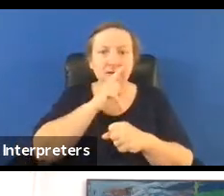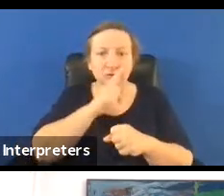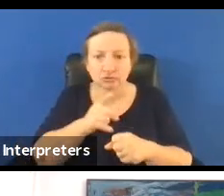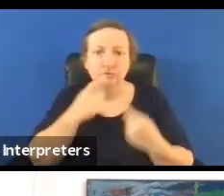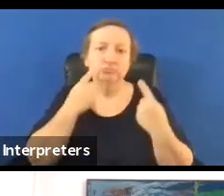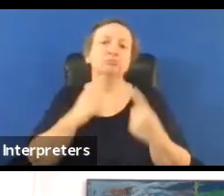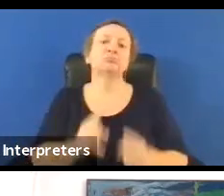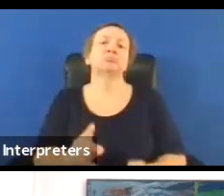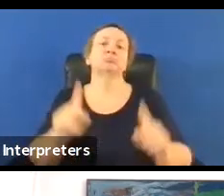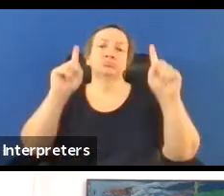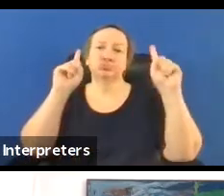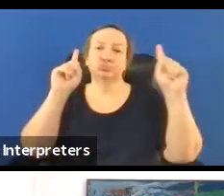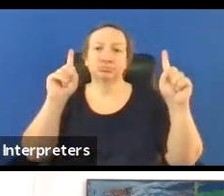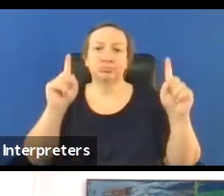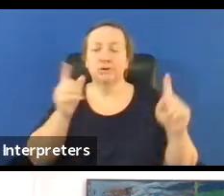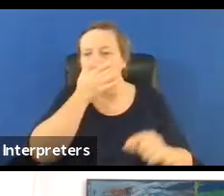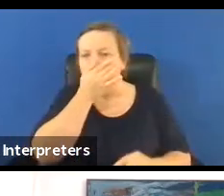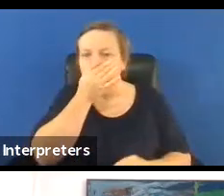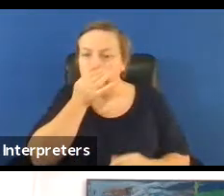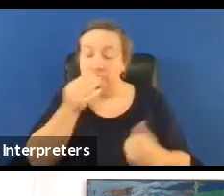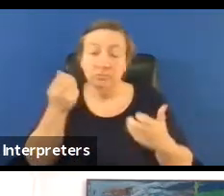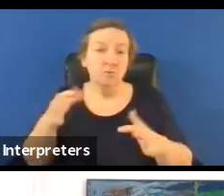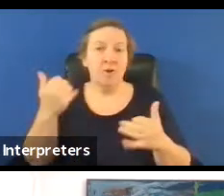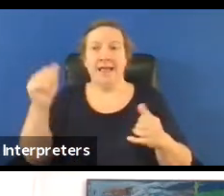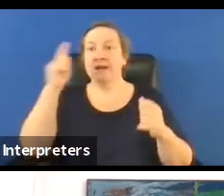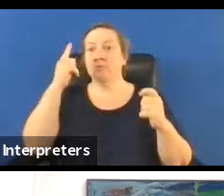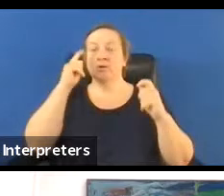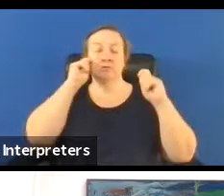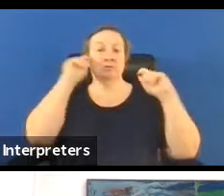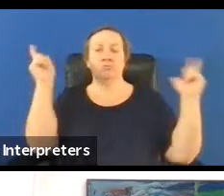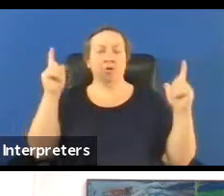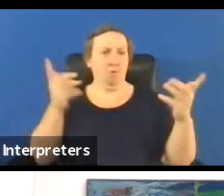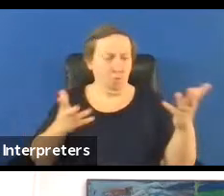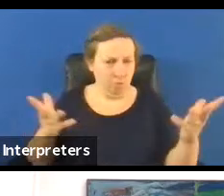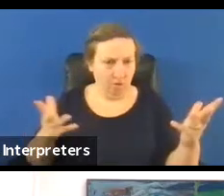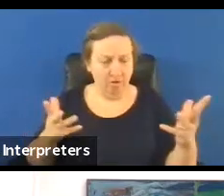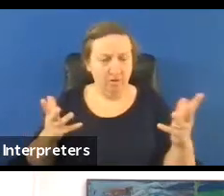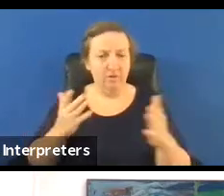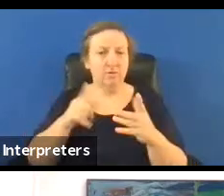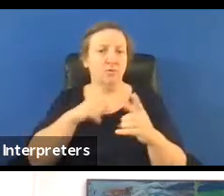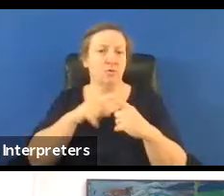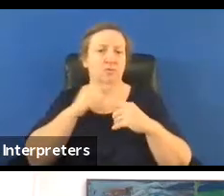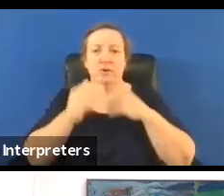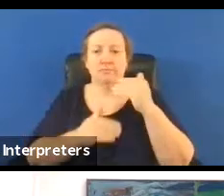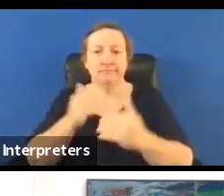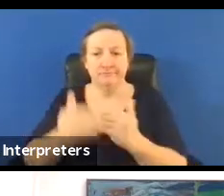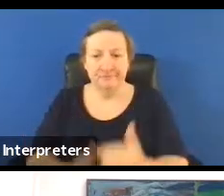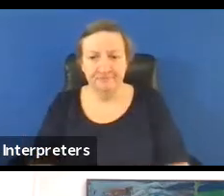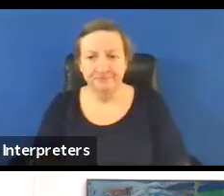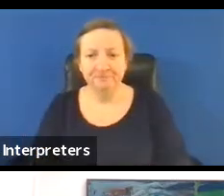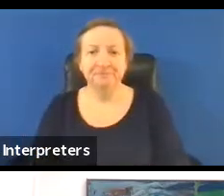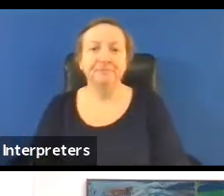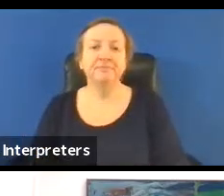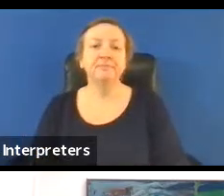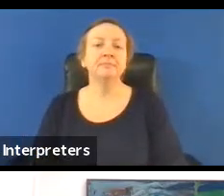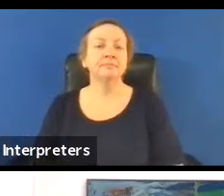thing no surprises for anyone as we move this forward. So this